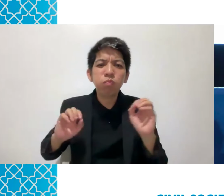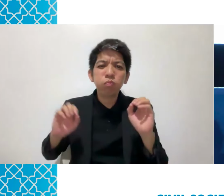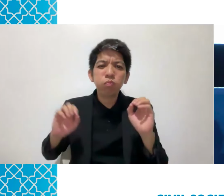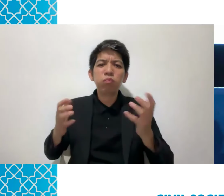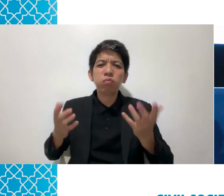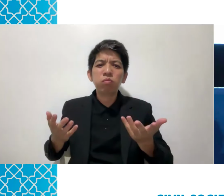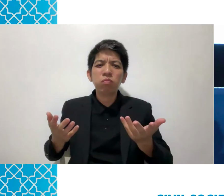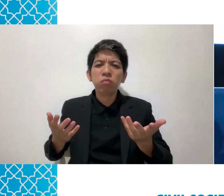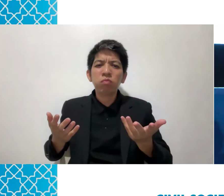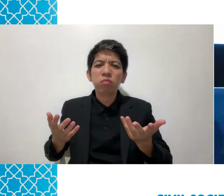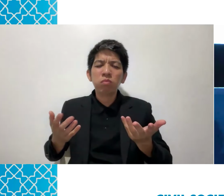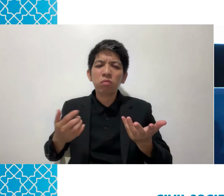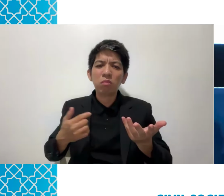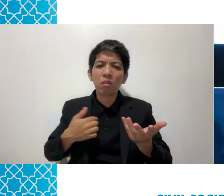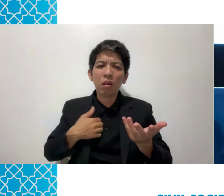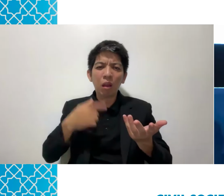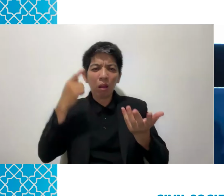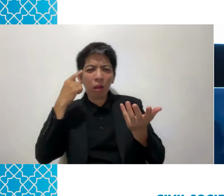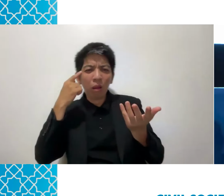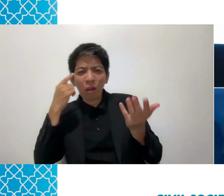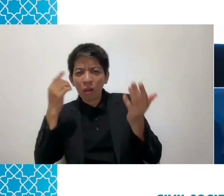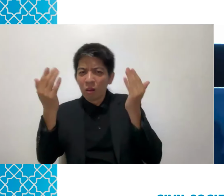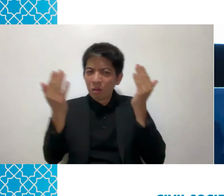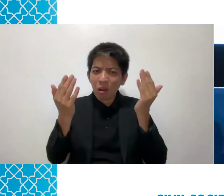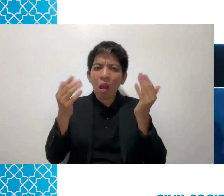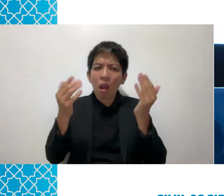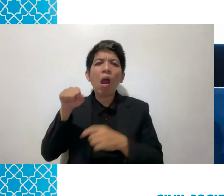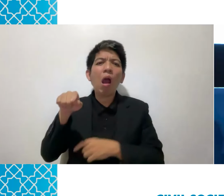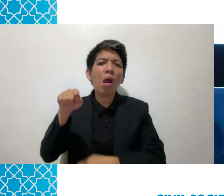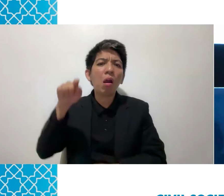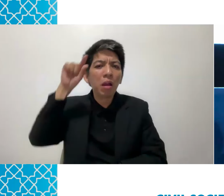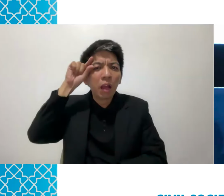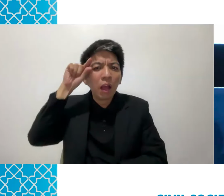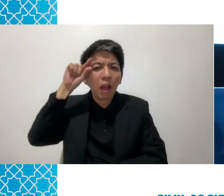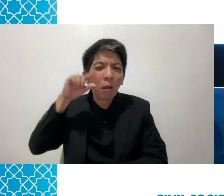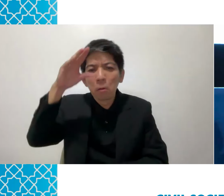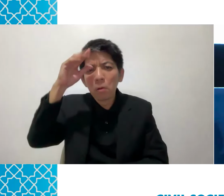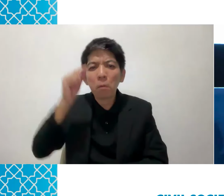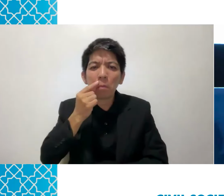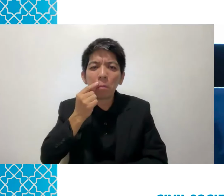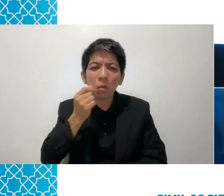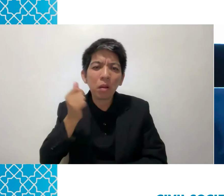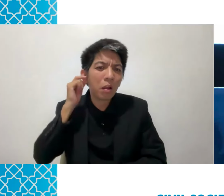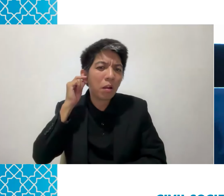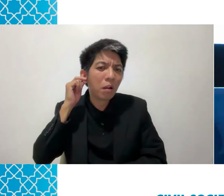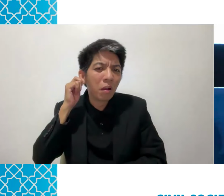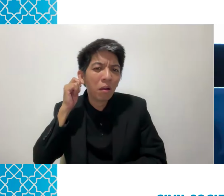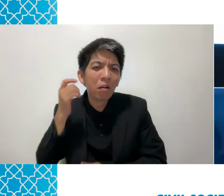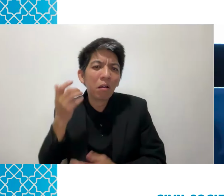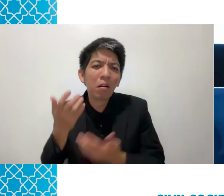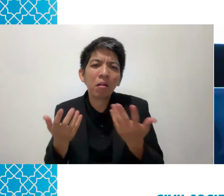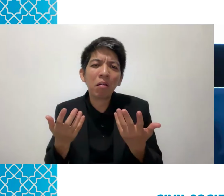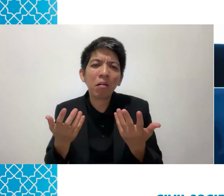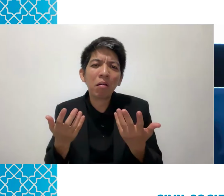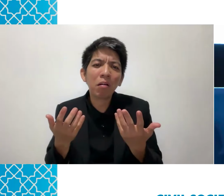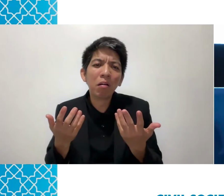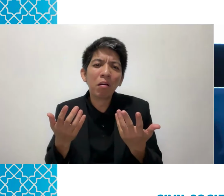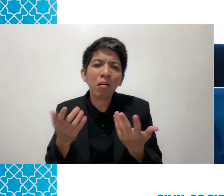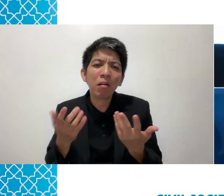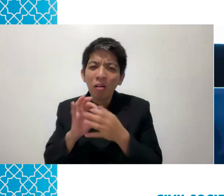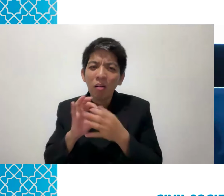mainstreaming and also mobility of care in urban planning, development planning in 5